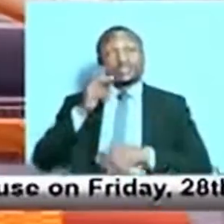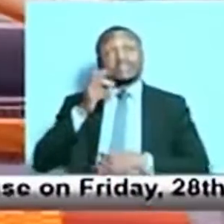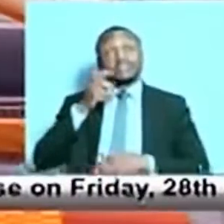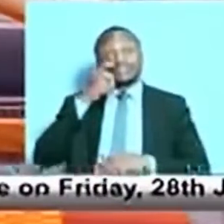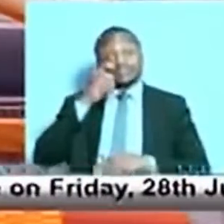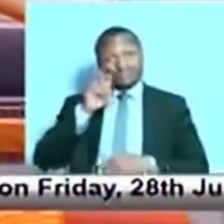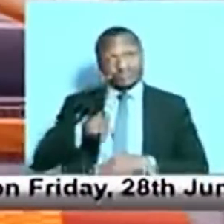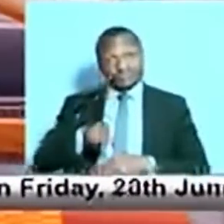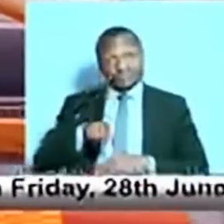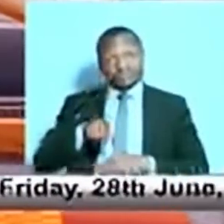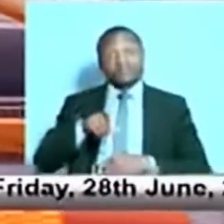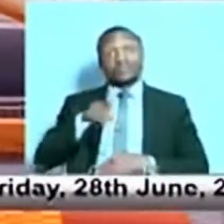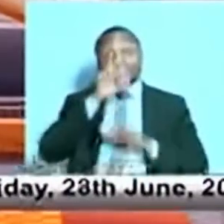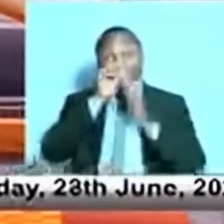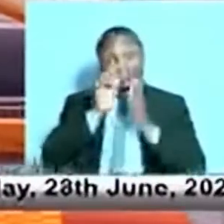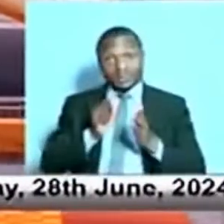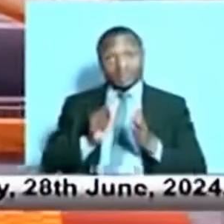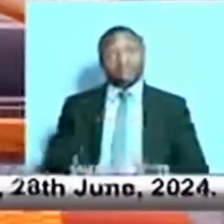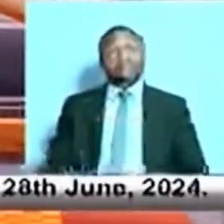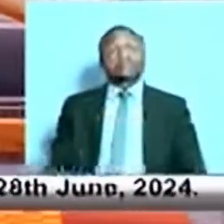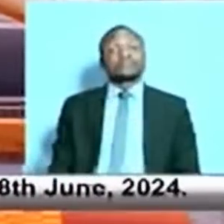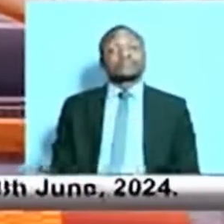Thank you.